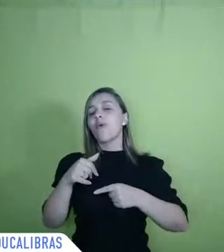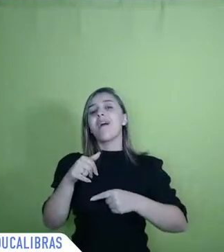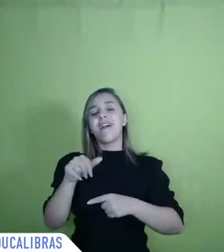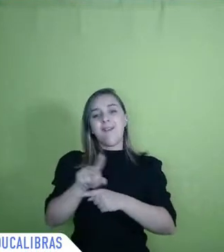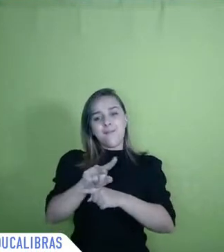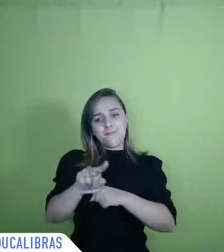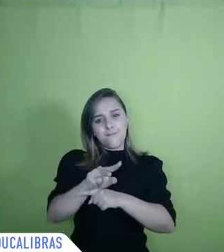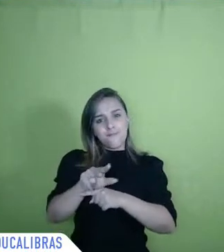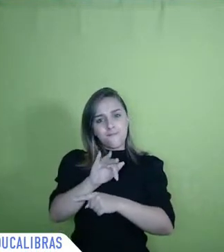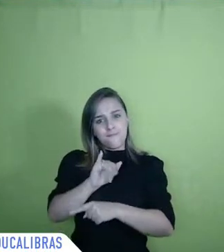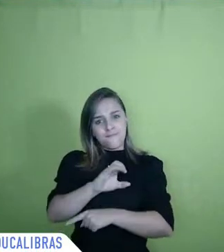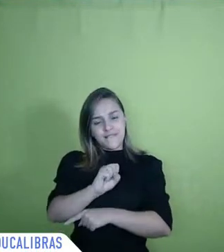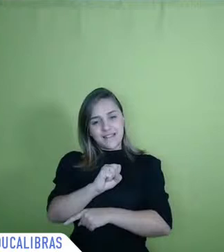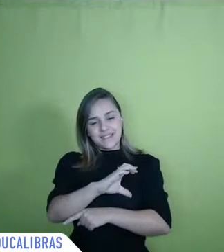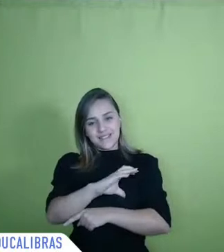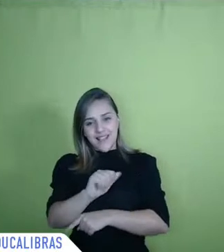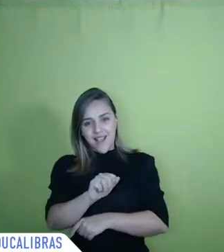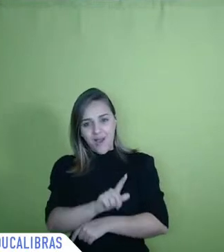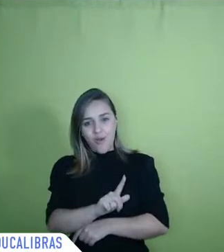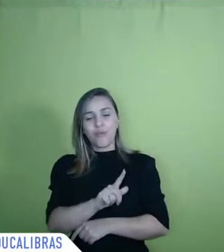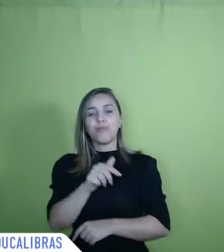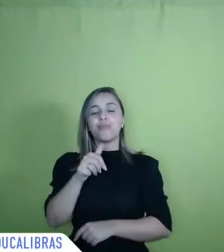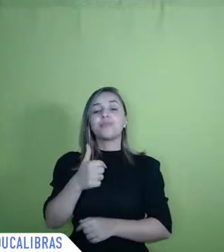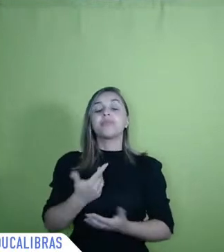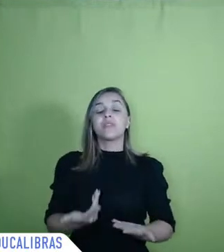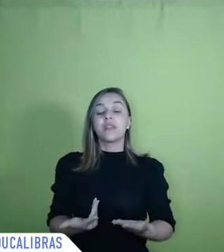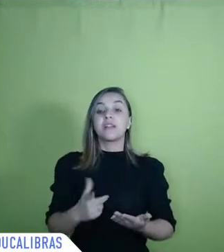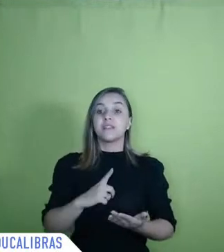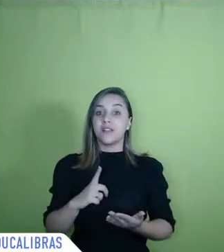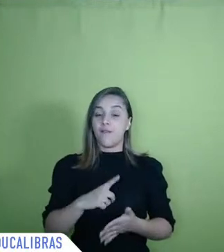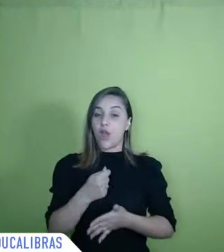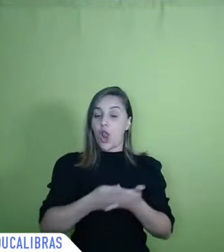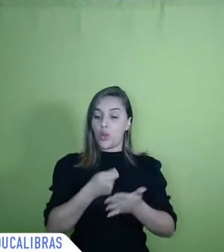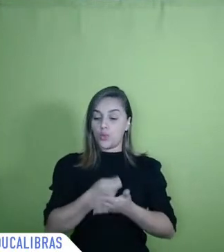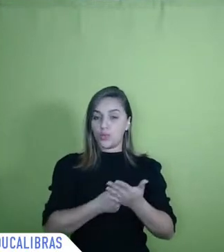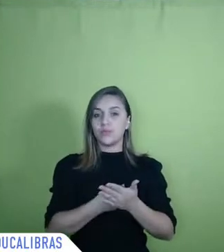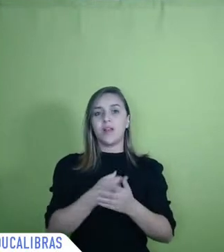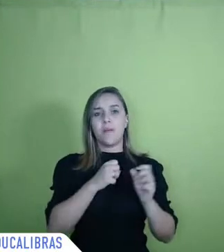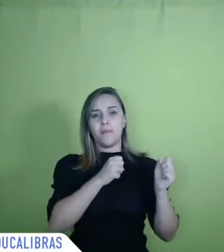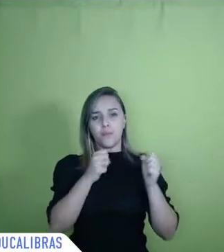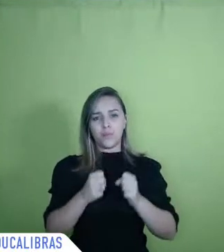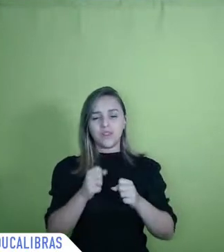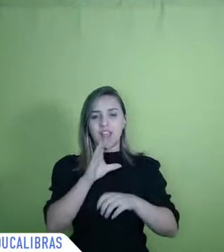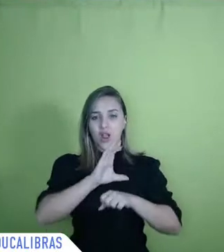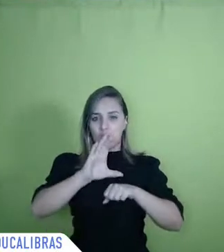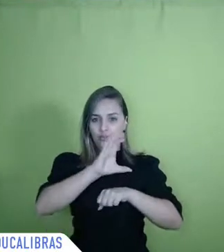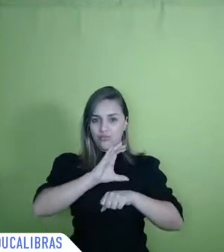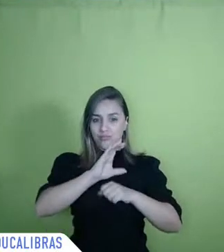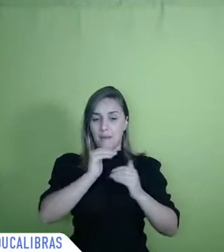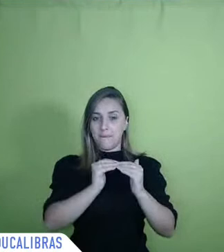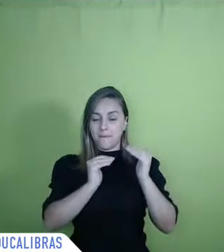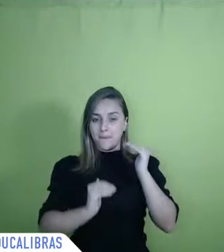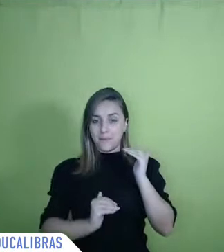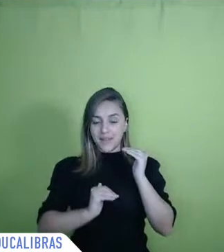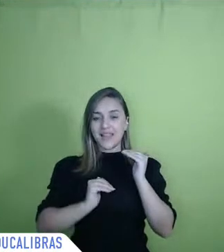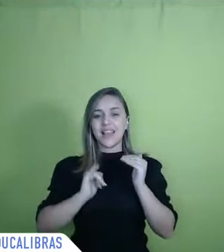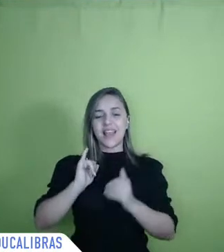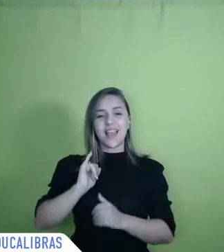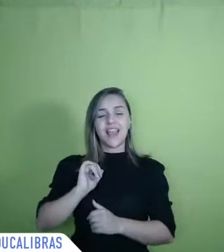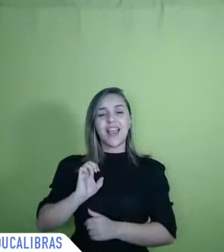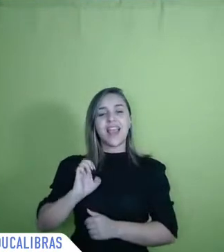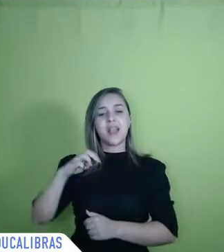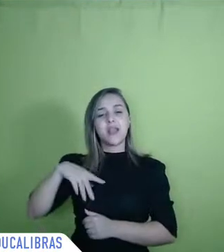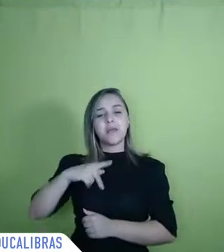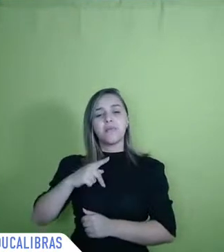political and fiscal problems of kind of a savage fight for power,